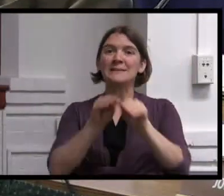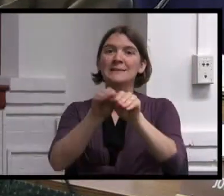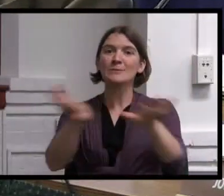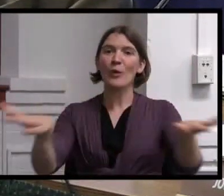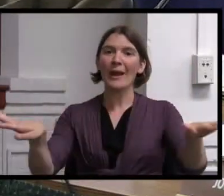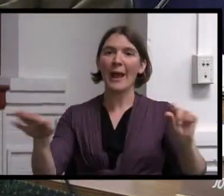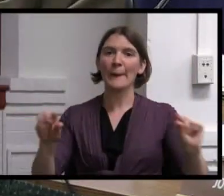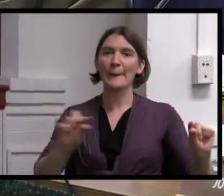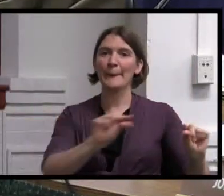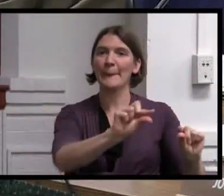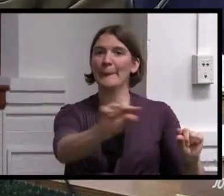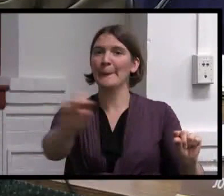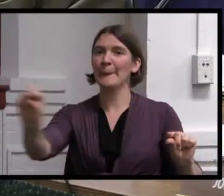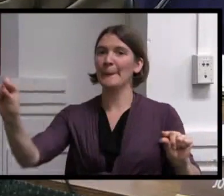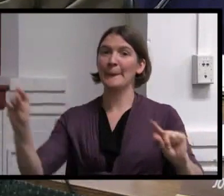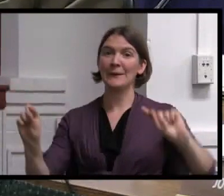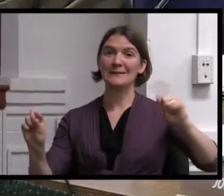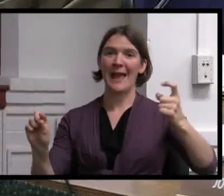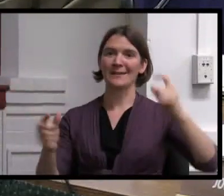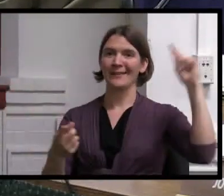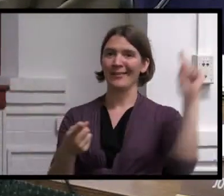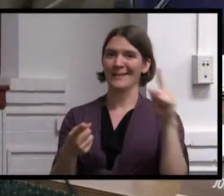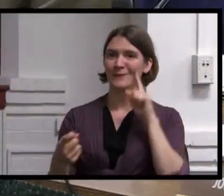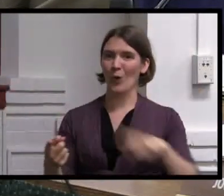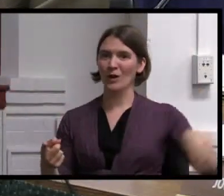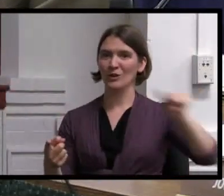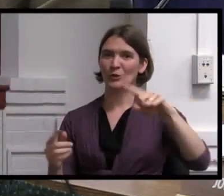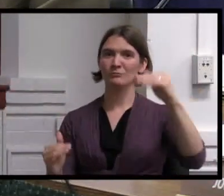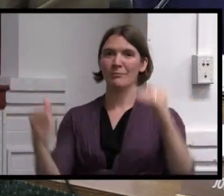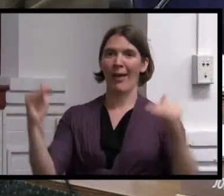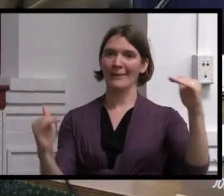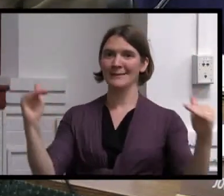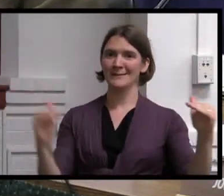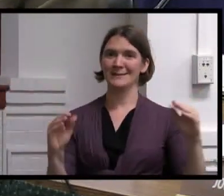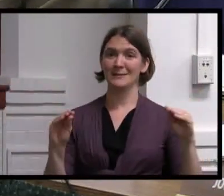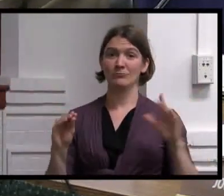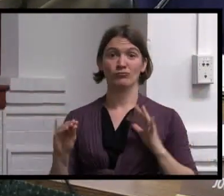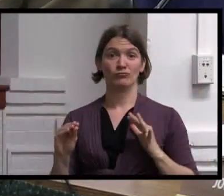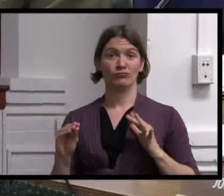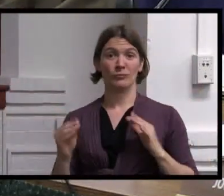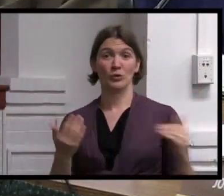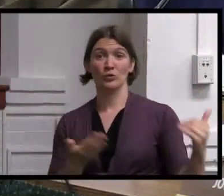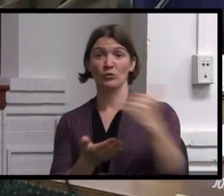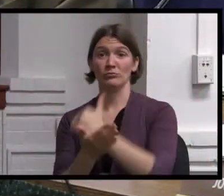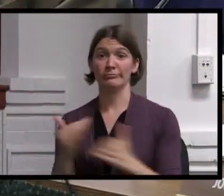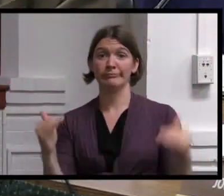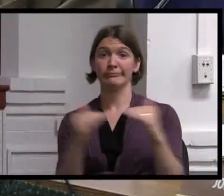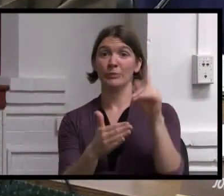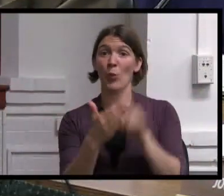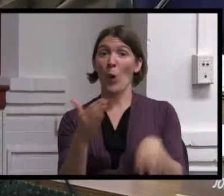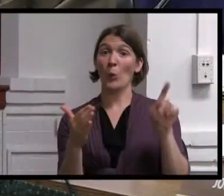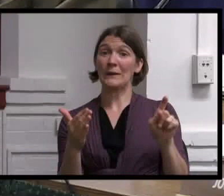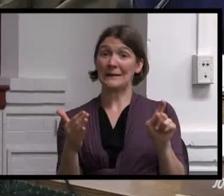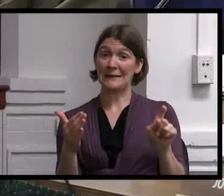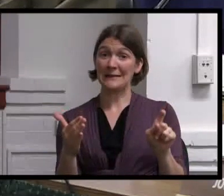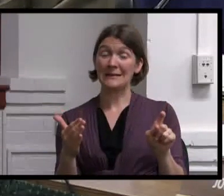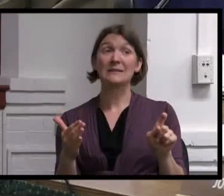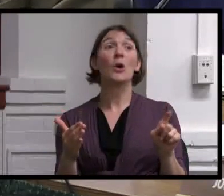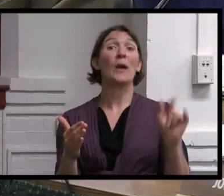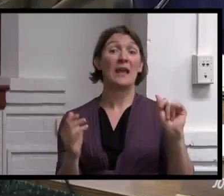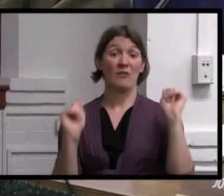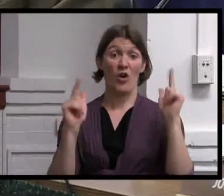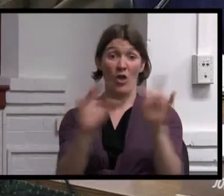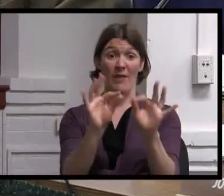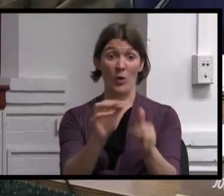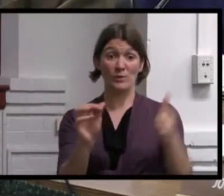a smaller tax rate increase upon all of the properties in order to collect the amount of taxes that are needed to fund the FY18